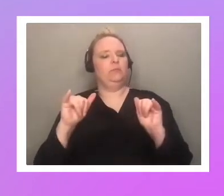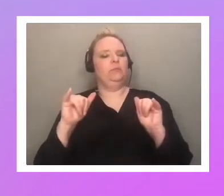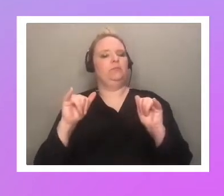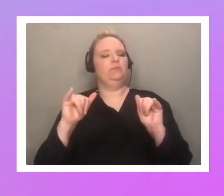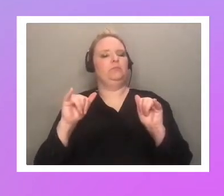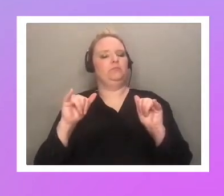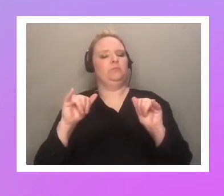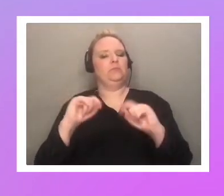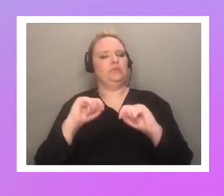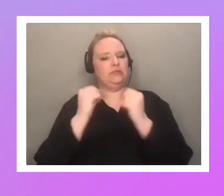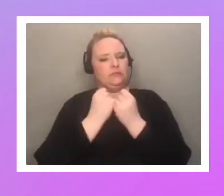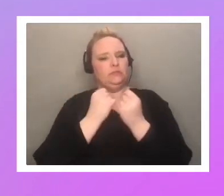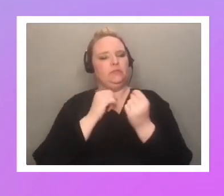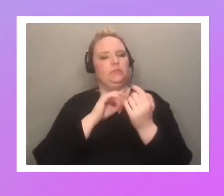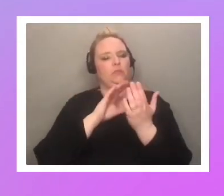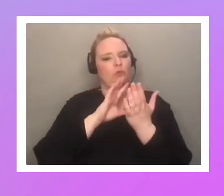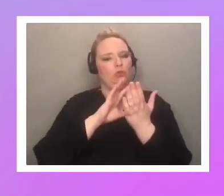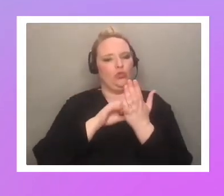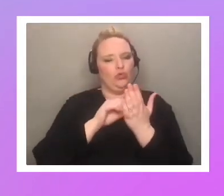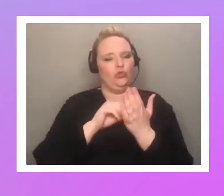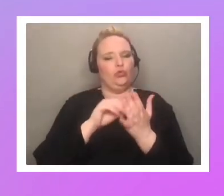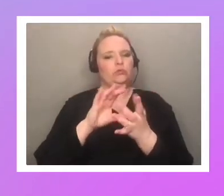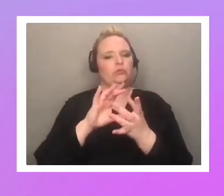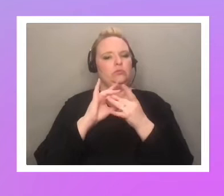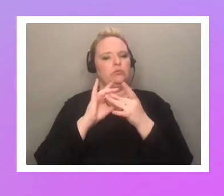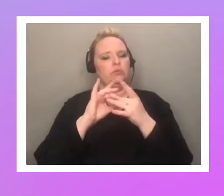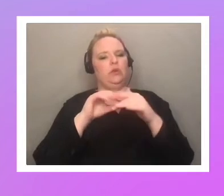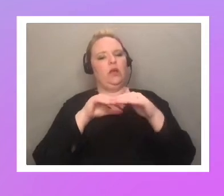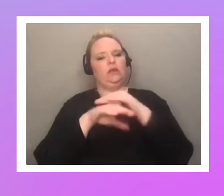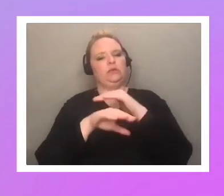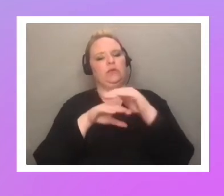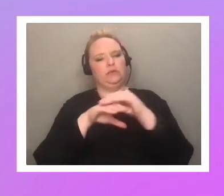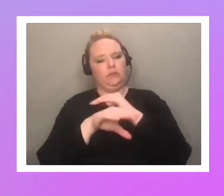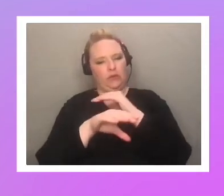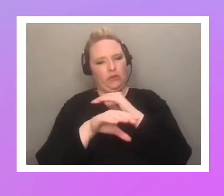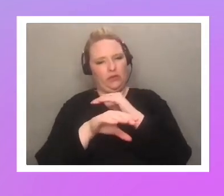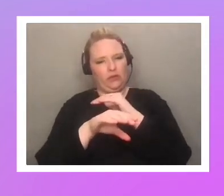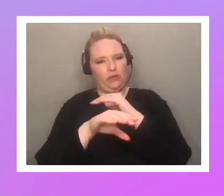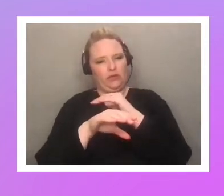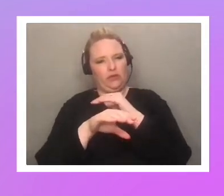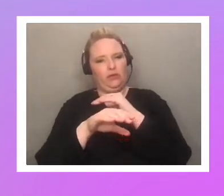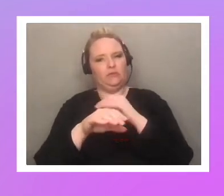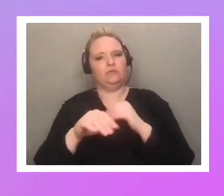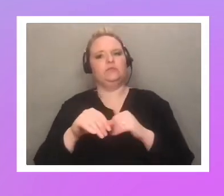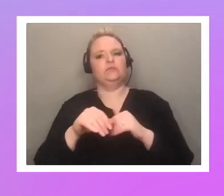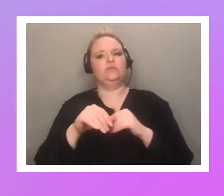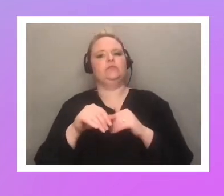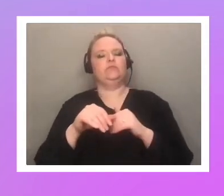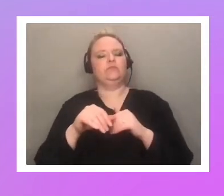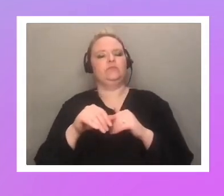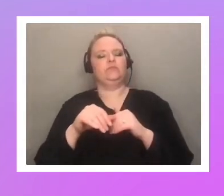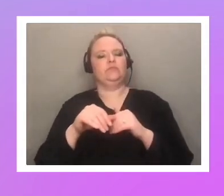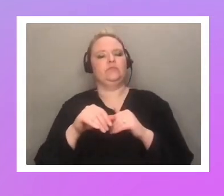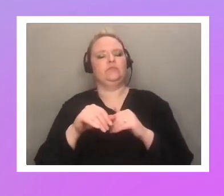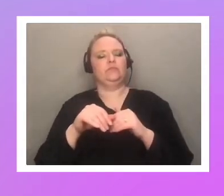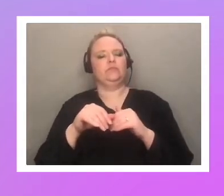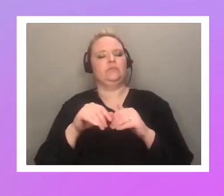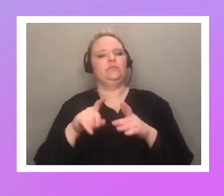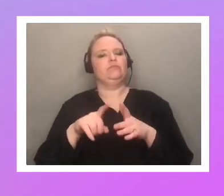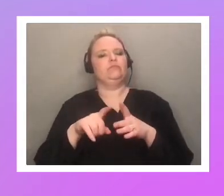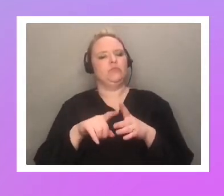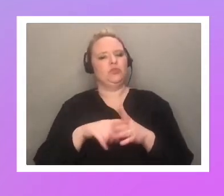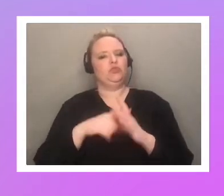your team is learning about accessibility and getting and starting to integrate